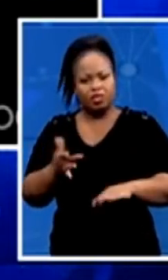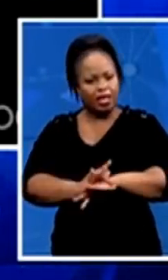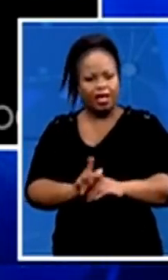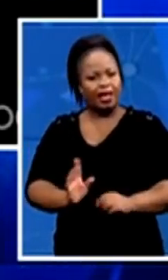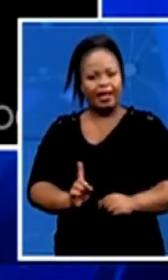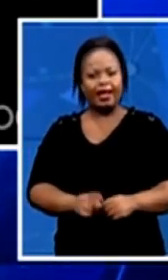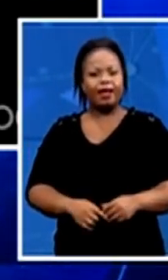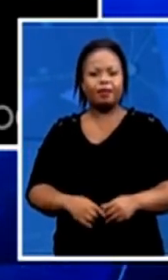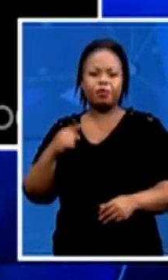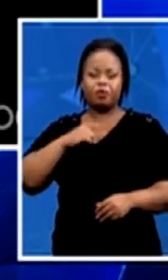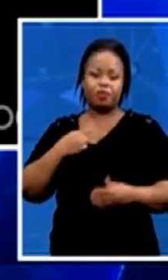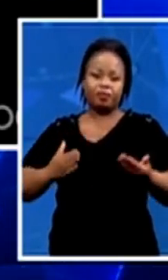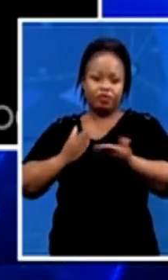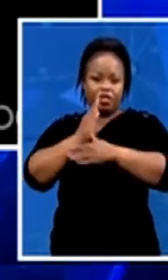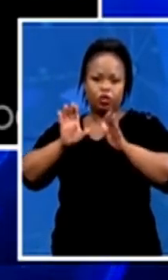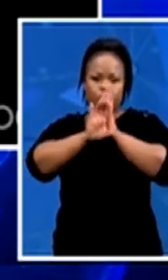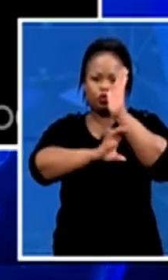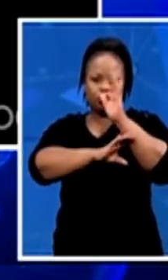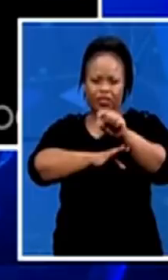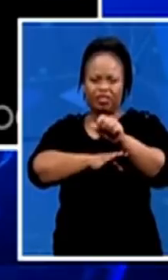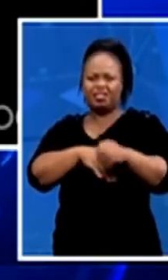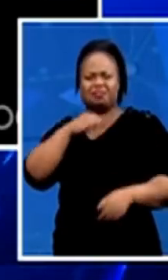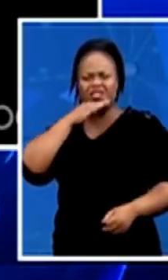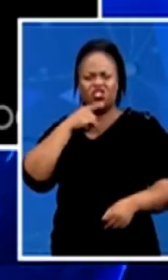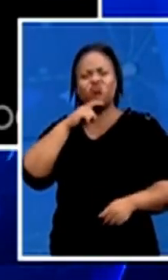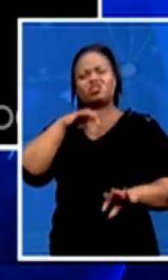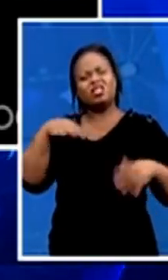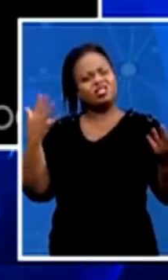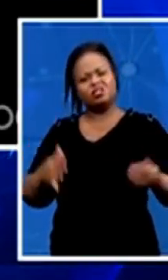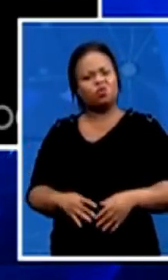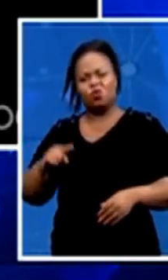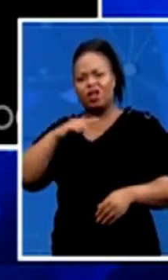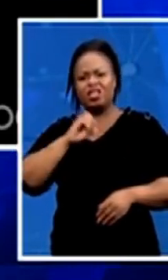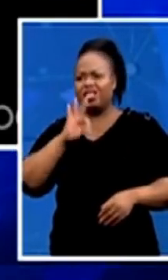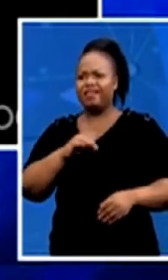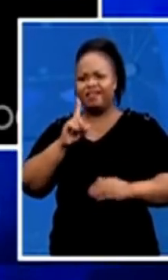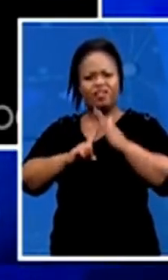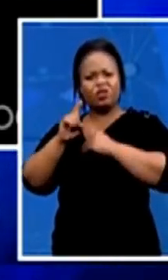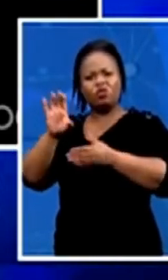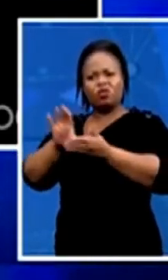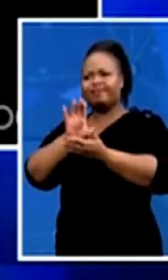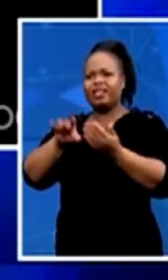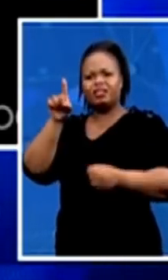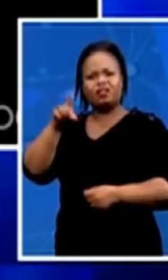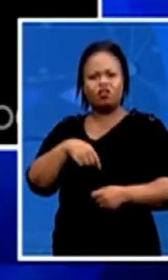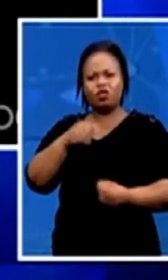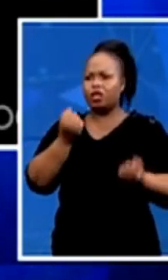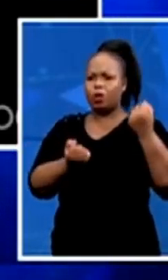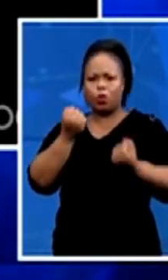hollow and meaningless if they cannot be asserted in a court of law at any point,